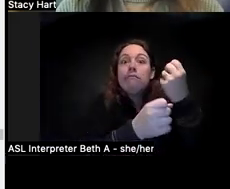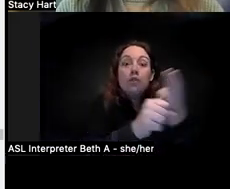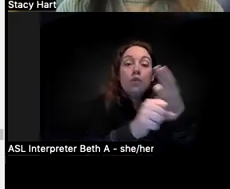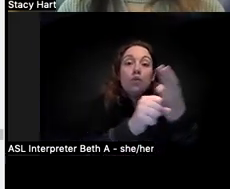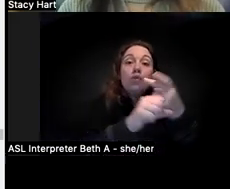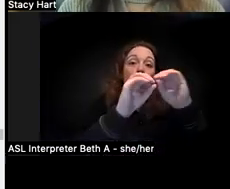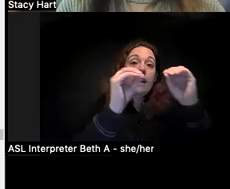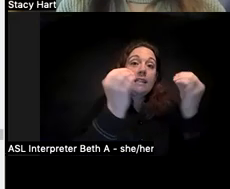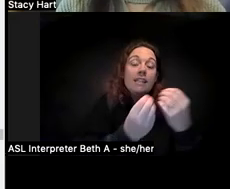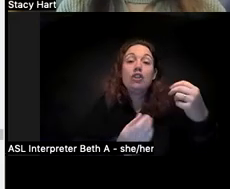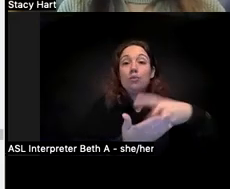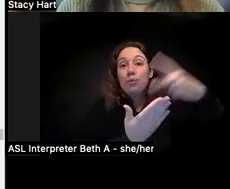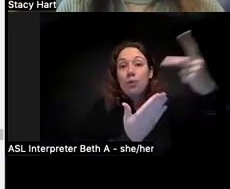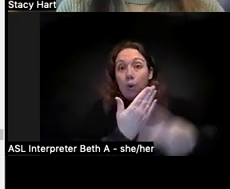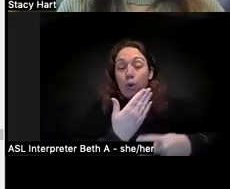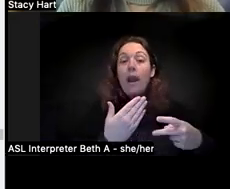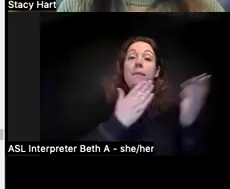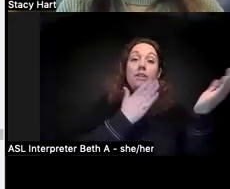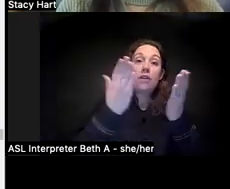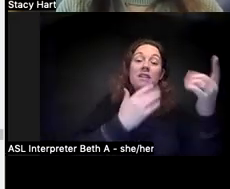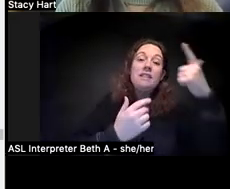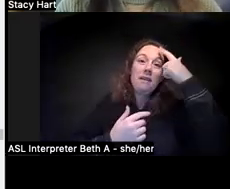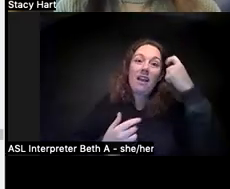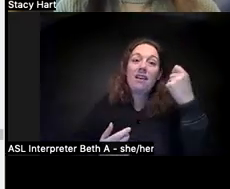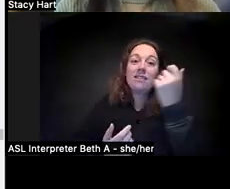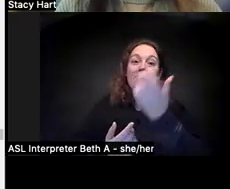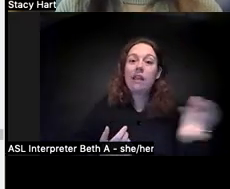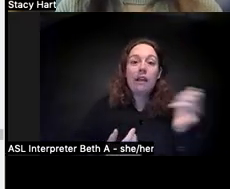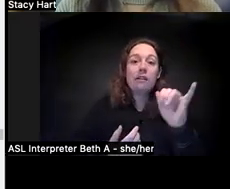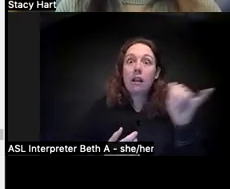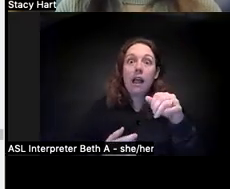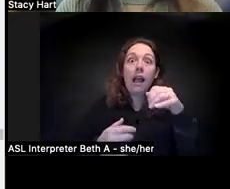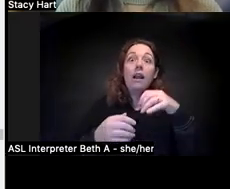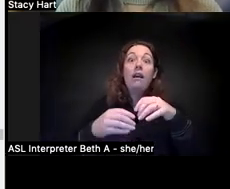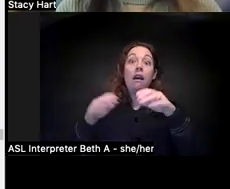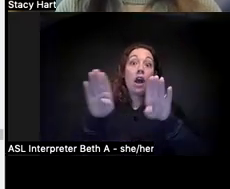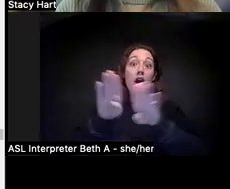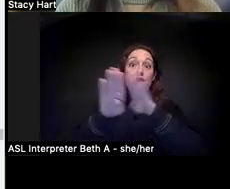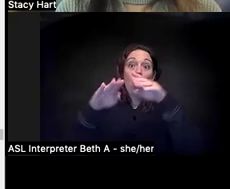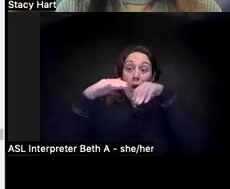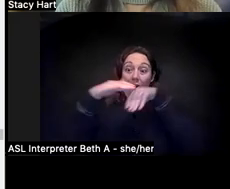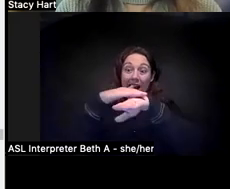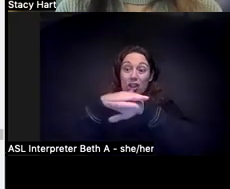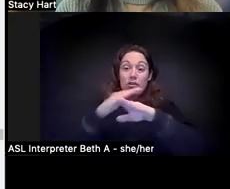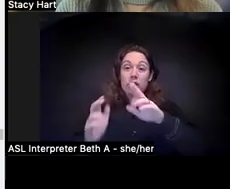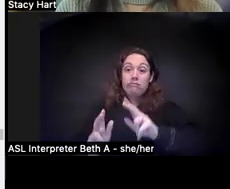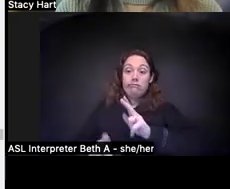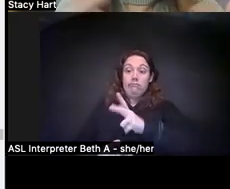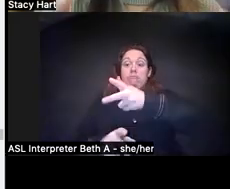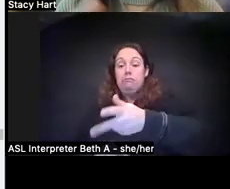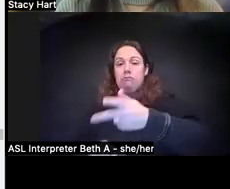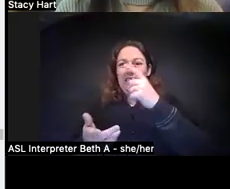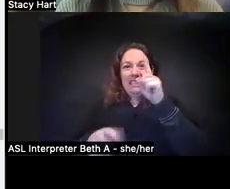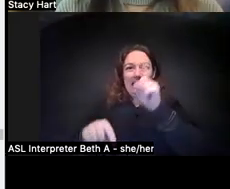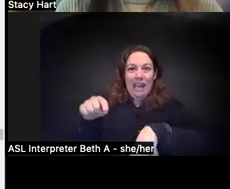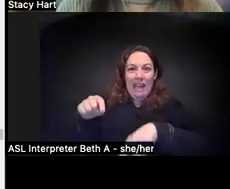activities because of things like steps at an entrance, small toilet rooms, lack of accessible